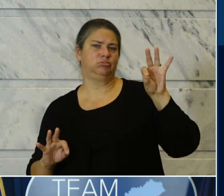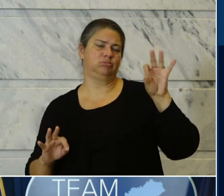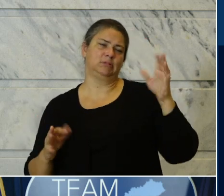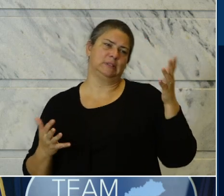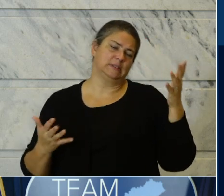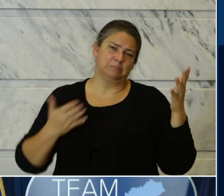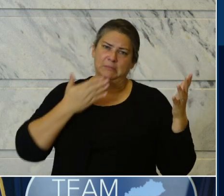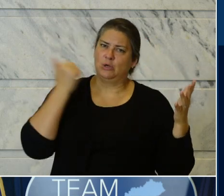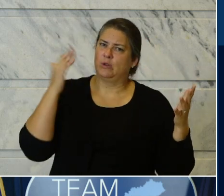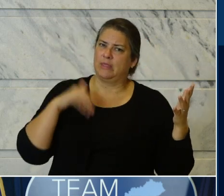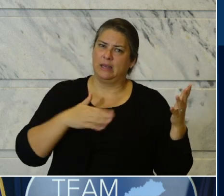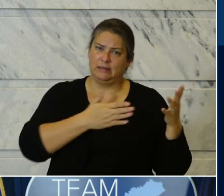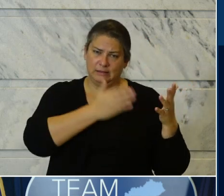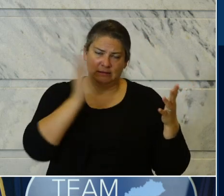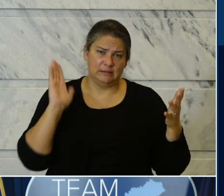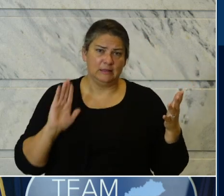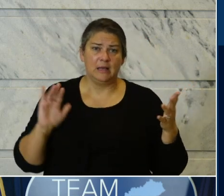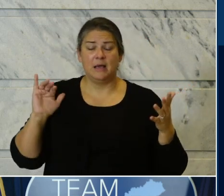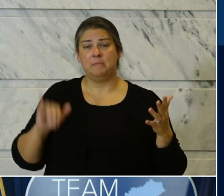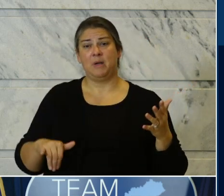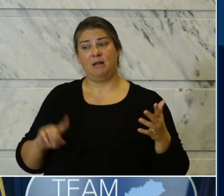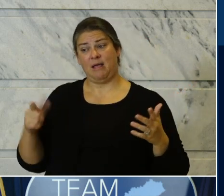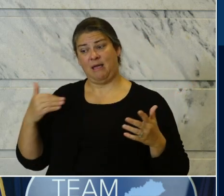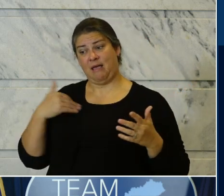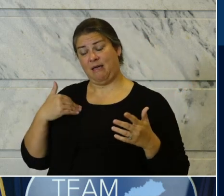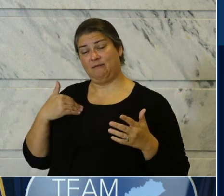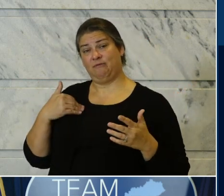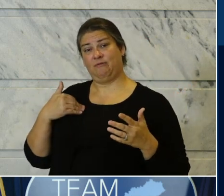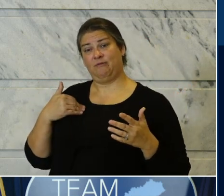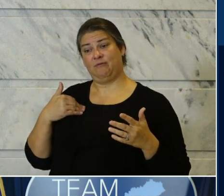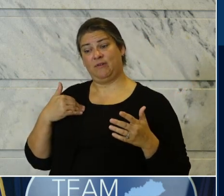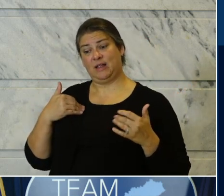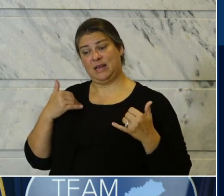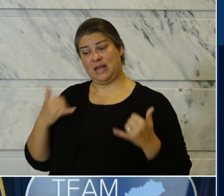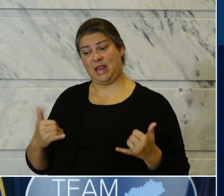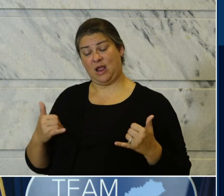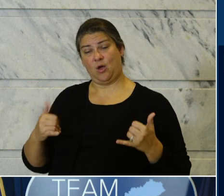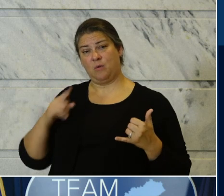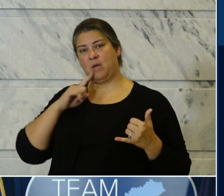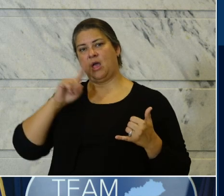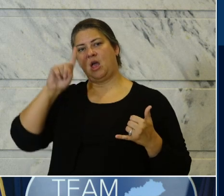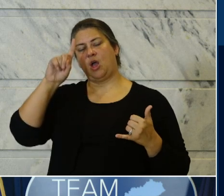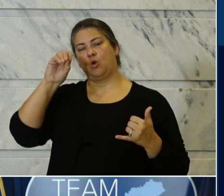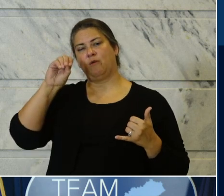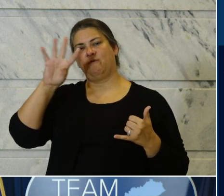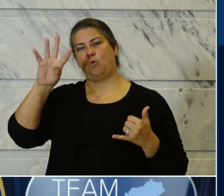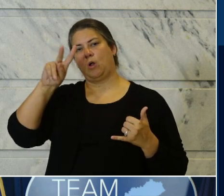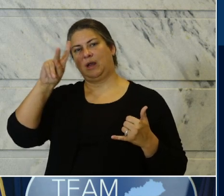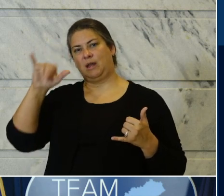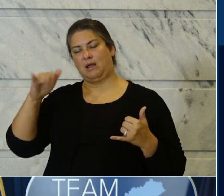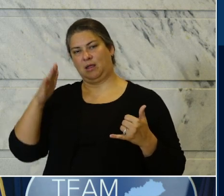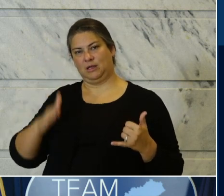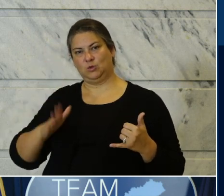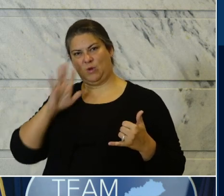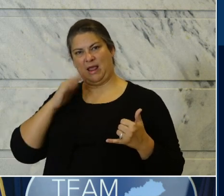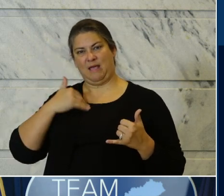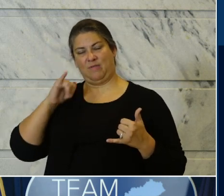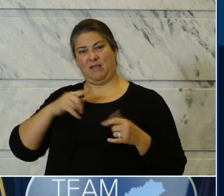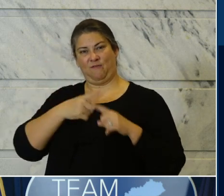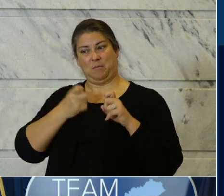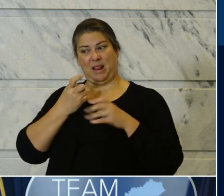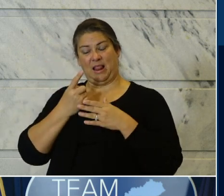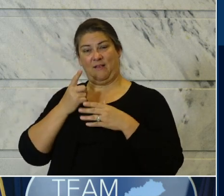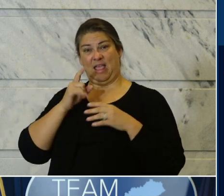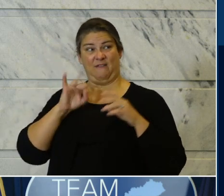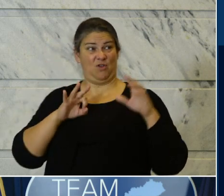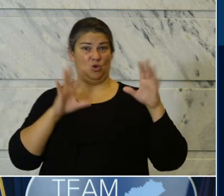6,126 cases of COVID-19 with the mortality rate we have would be 104 Kentuckians just from last week's